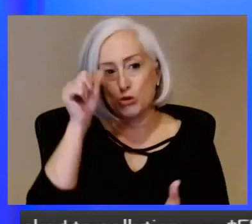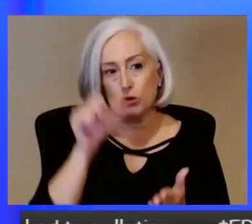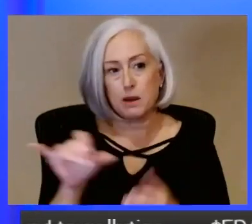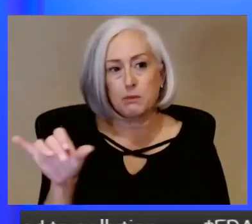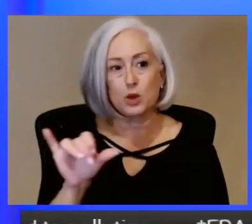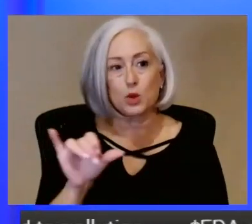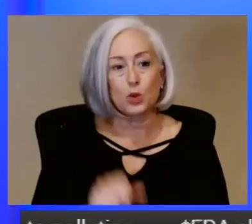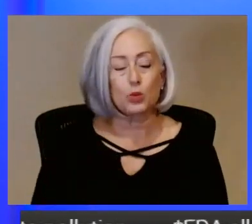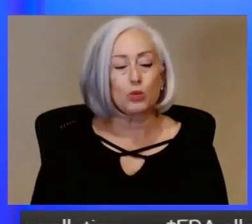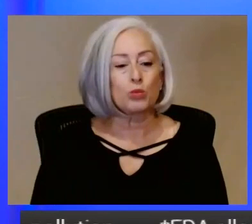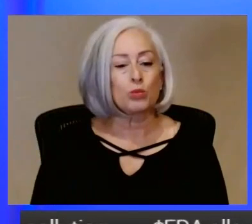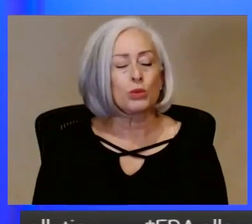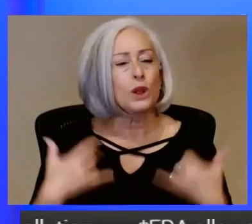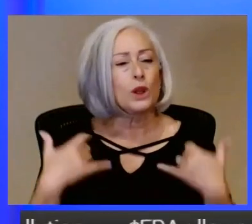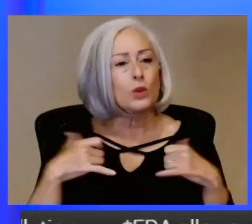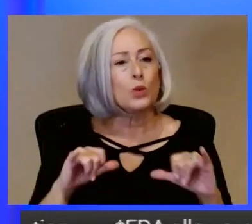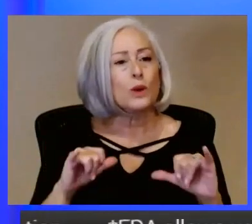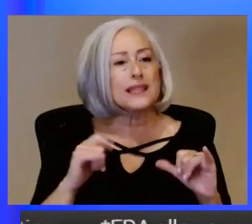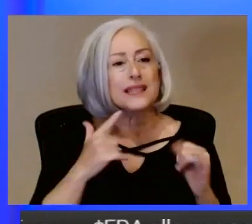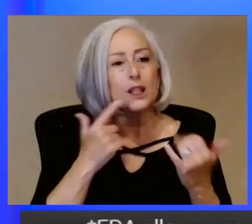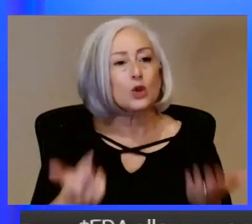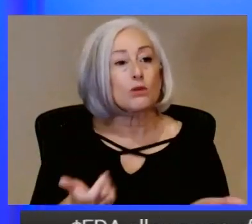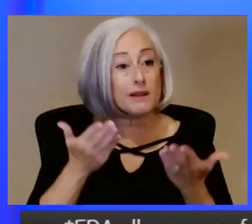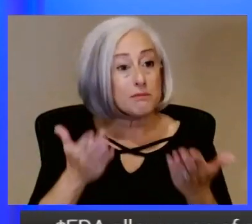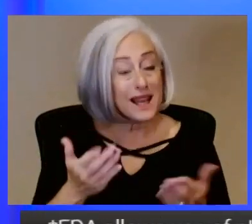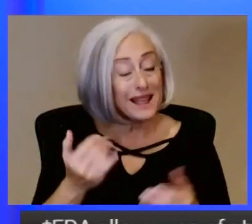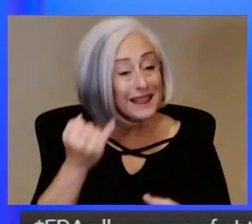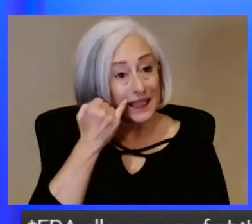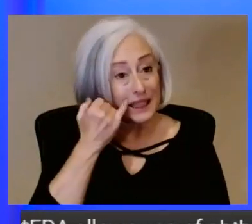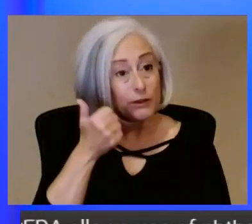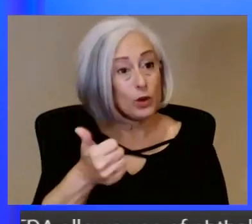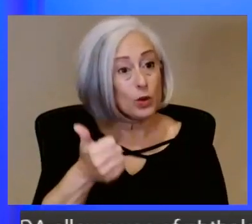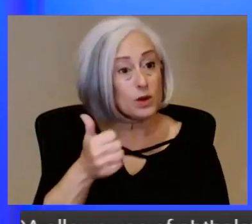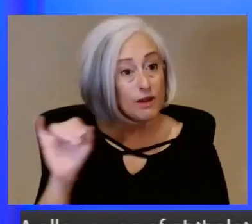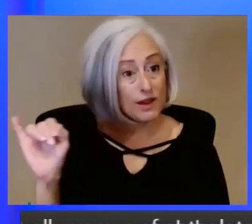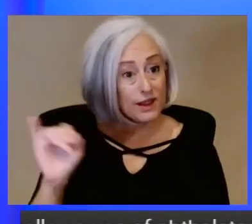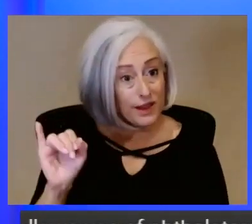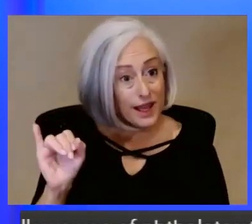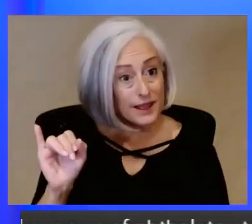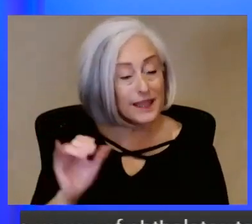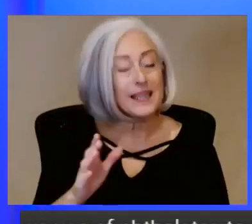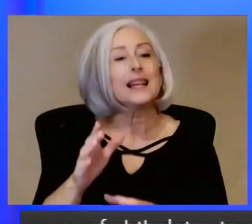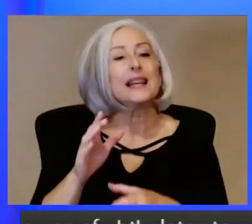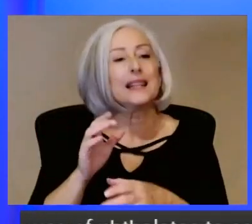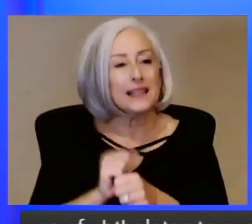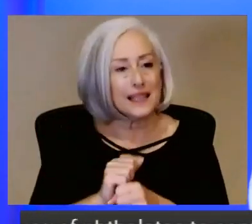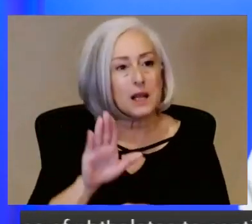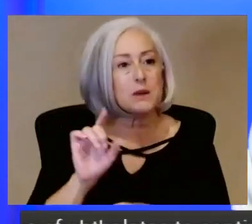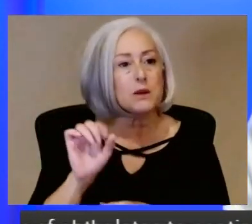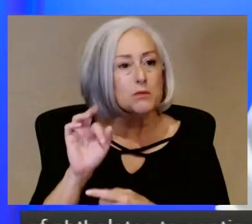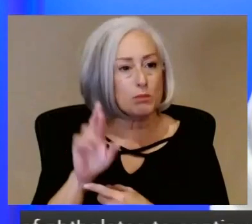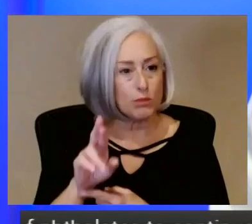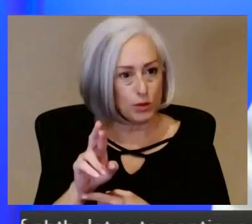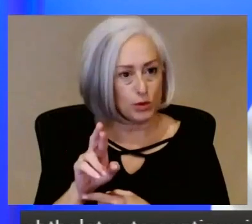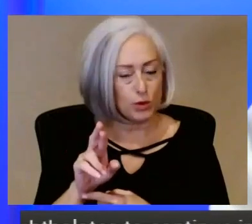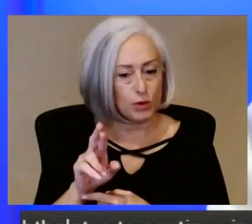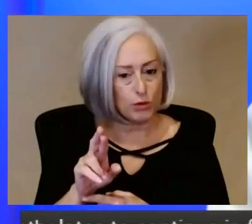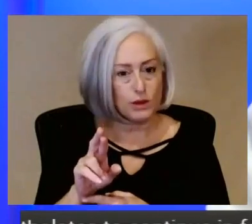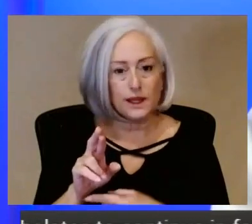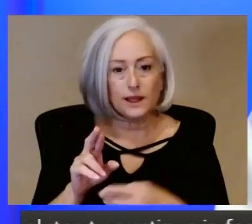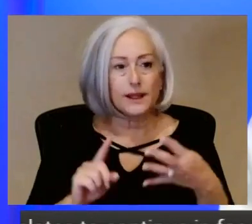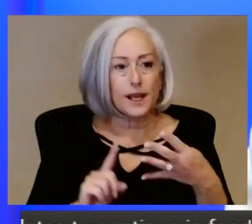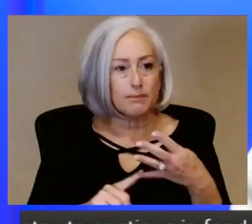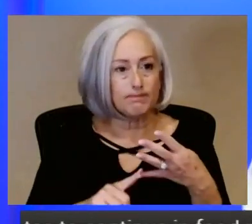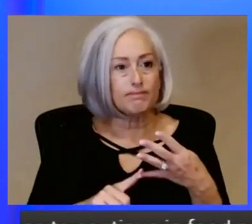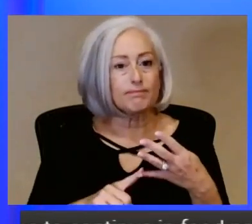recommended that if you have been infected, to get that booster if you are needing that booster to be up to date. Now, you can put that off for, say,